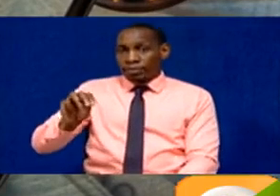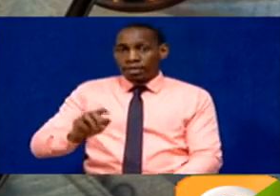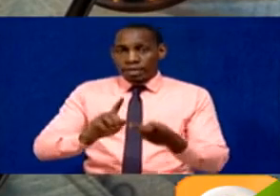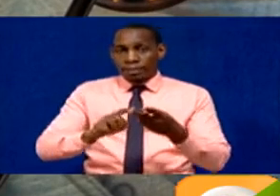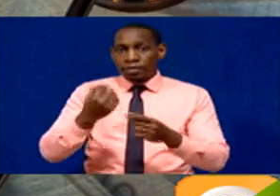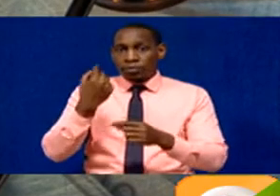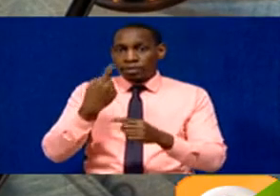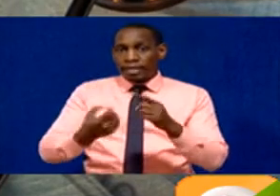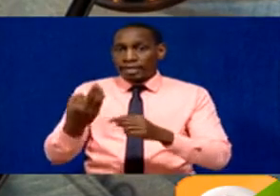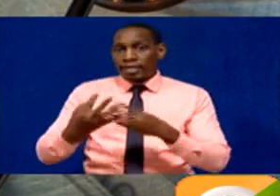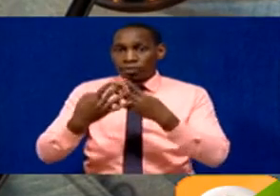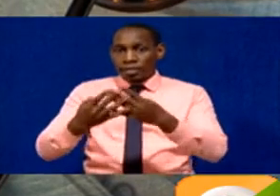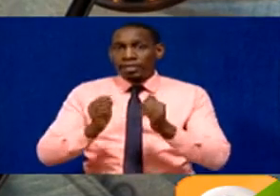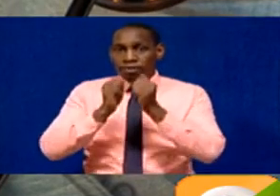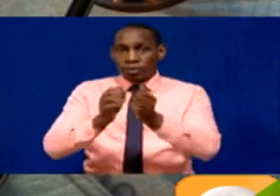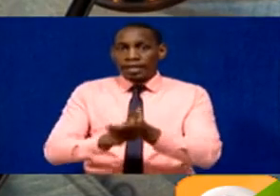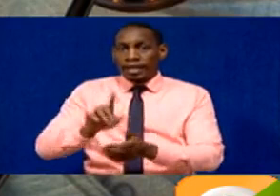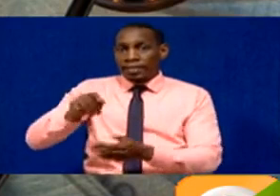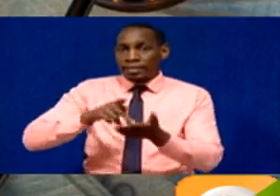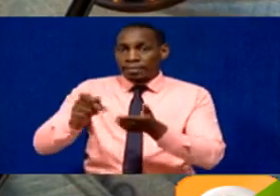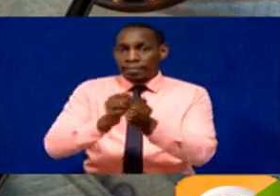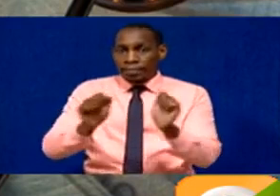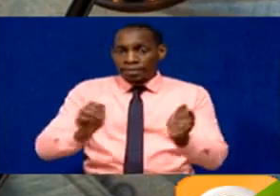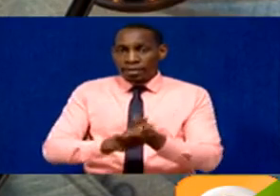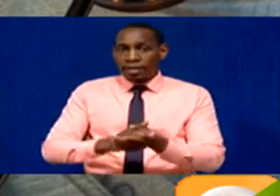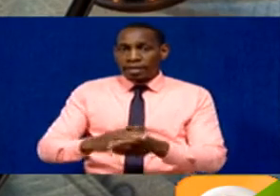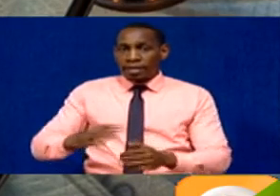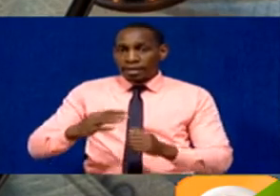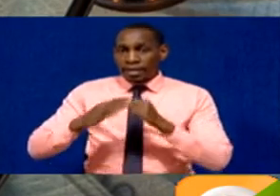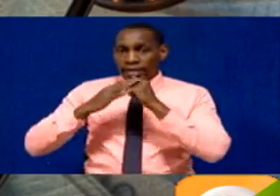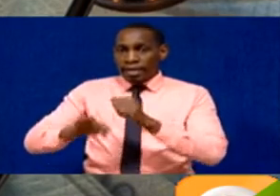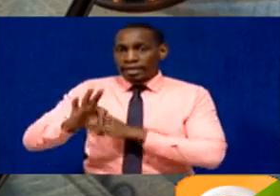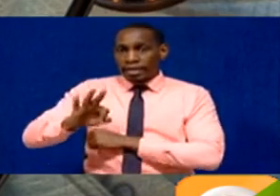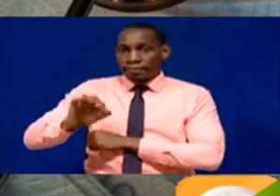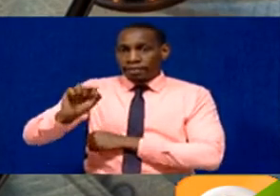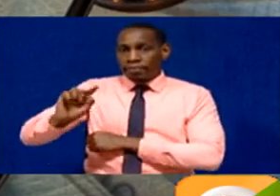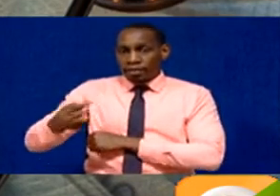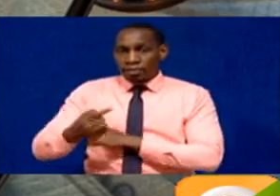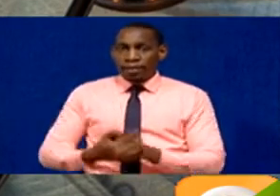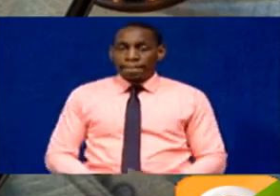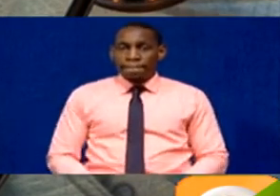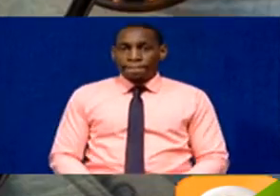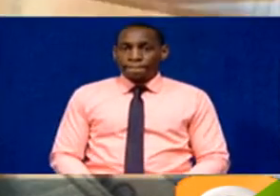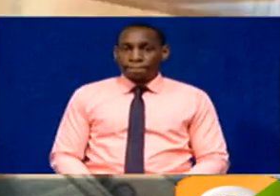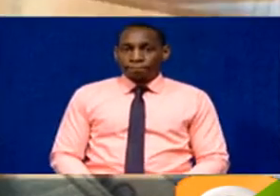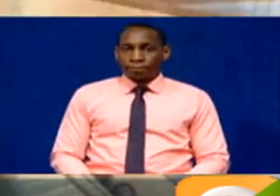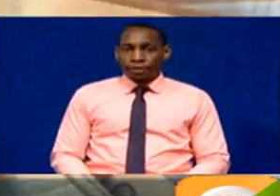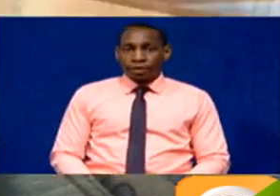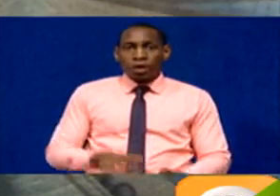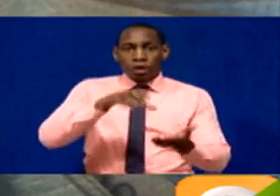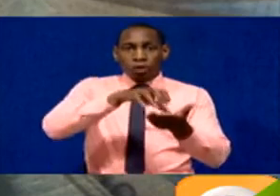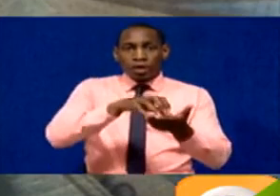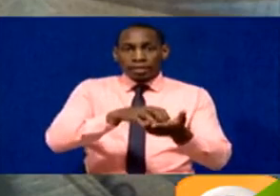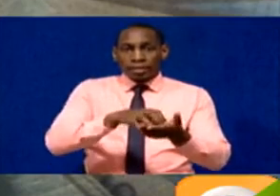or a 3-year jail term alongside a mandatory fine of 930,000 shillings or a 3-year default. On the count